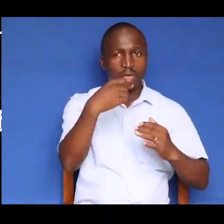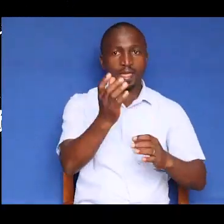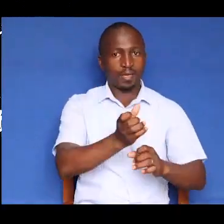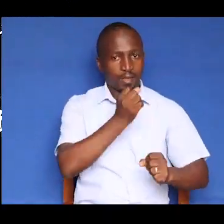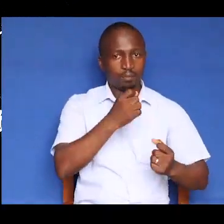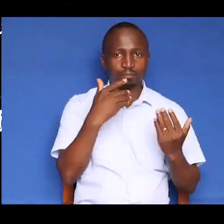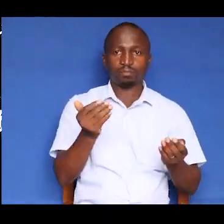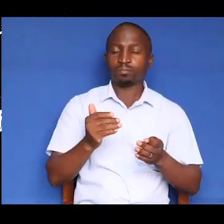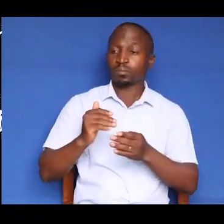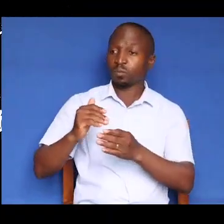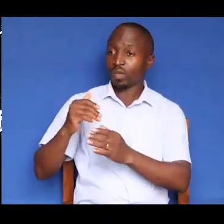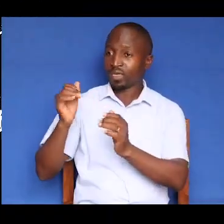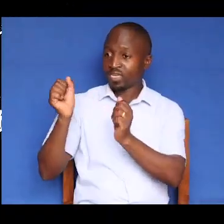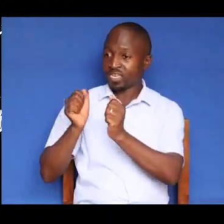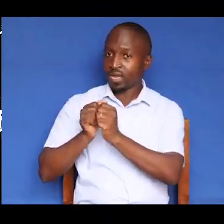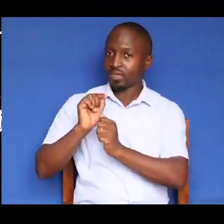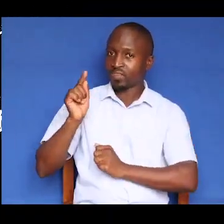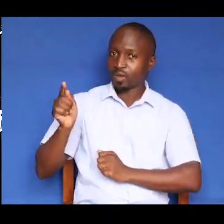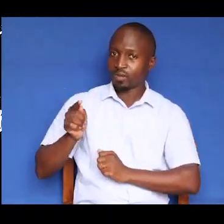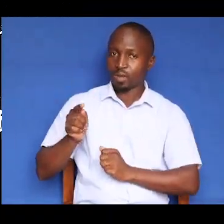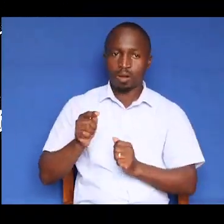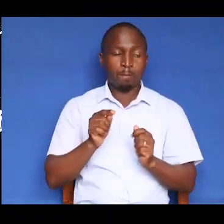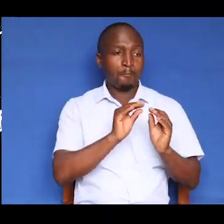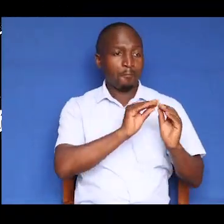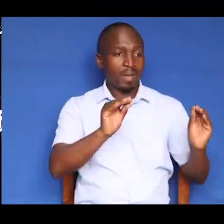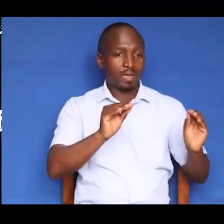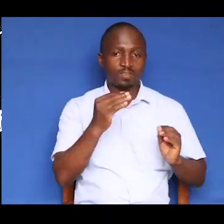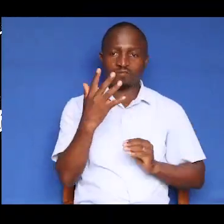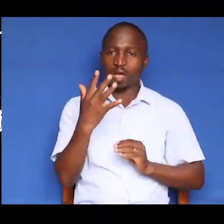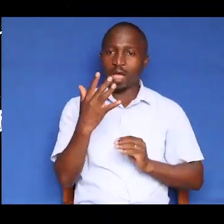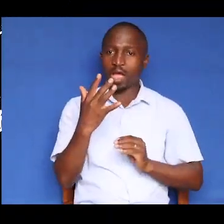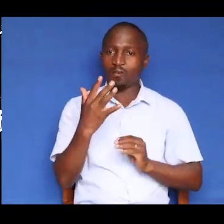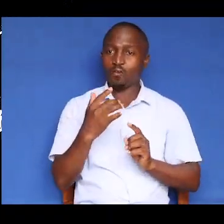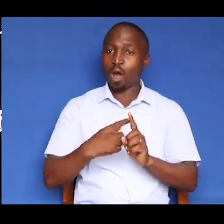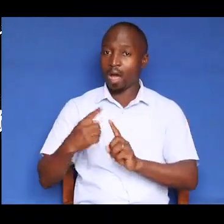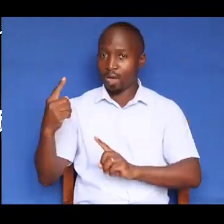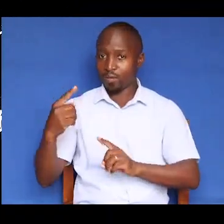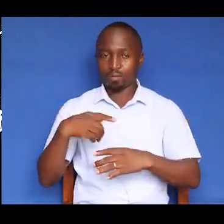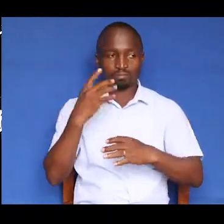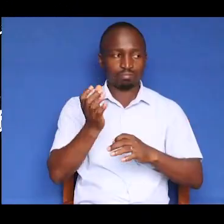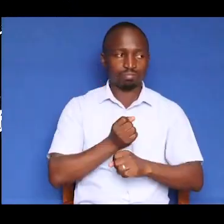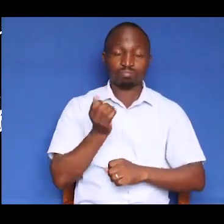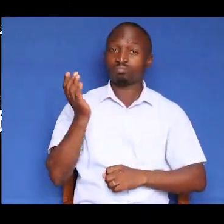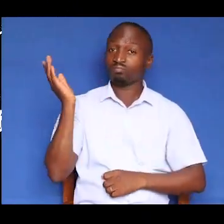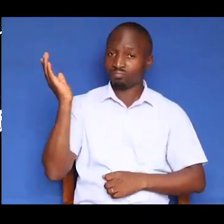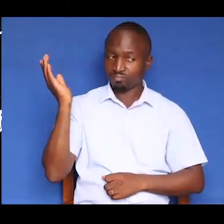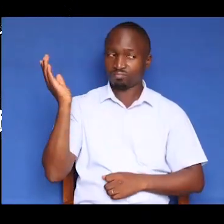So we take 10,000 minus 500. We get this